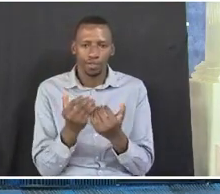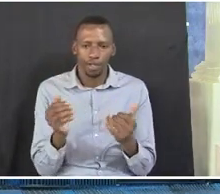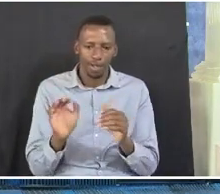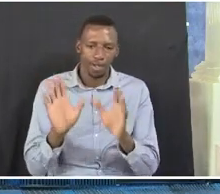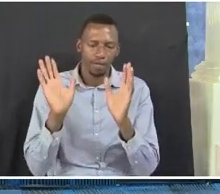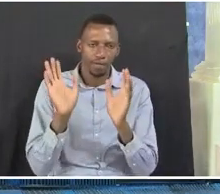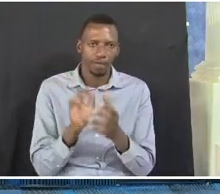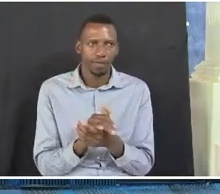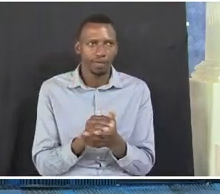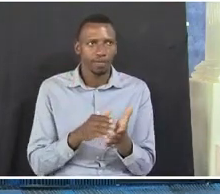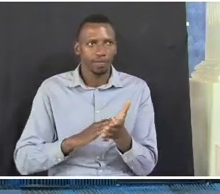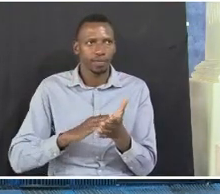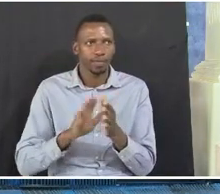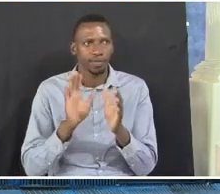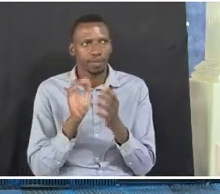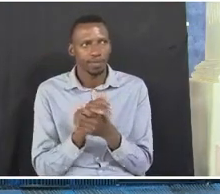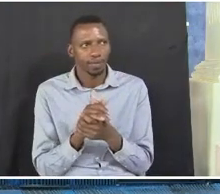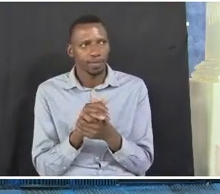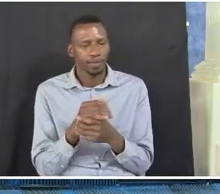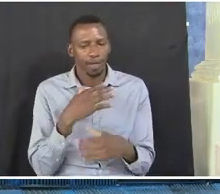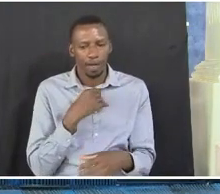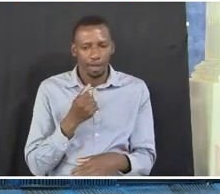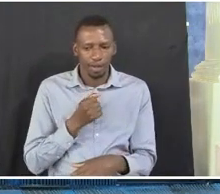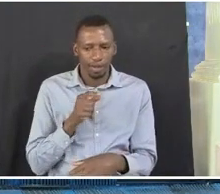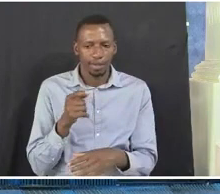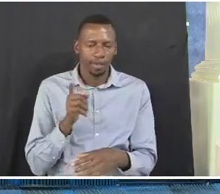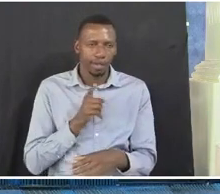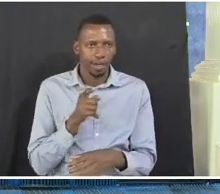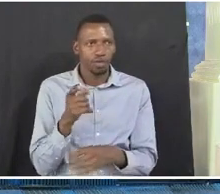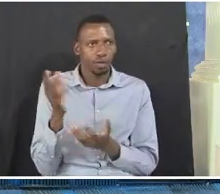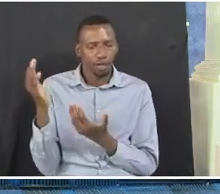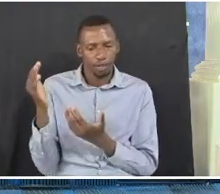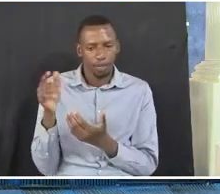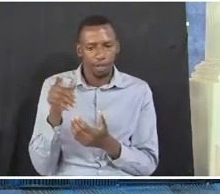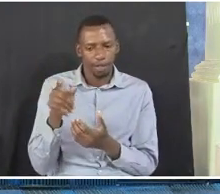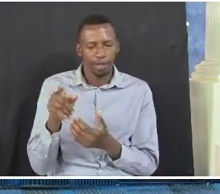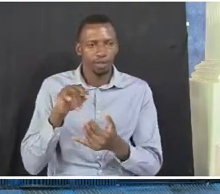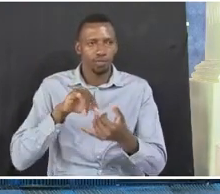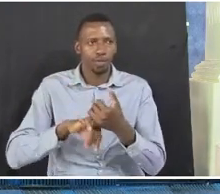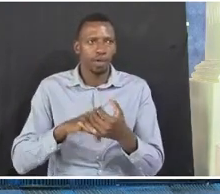there. And she's a girl, and you expect her to get married.